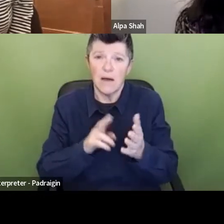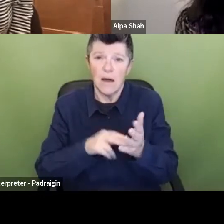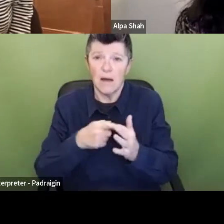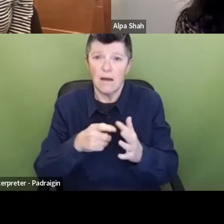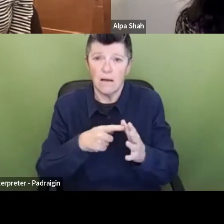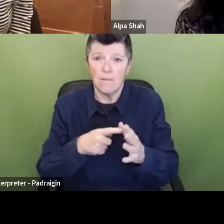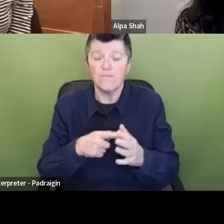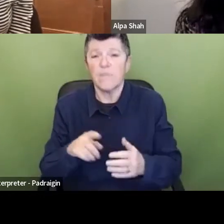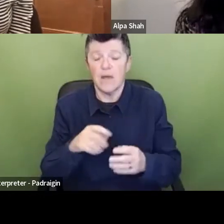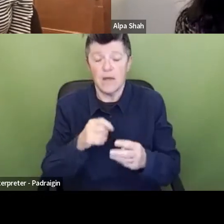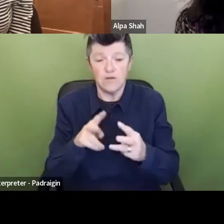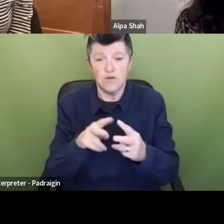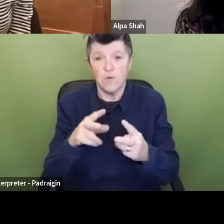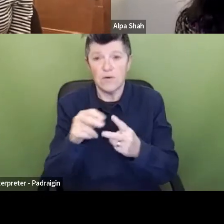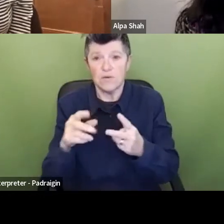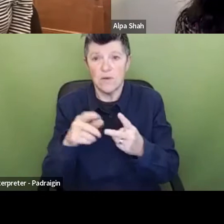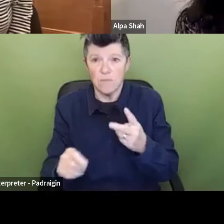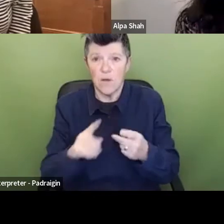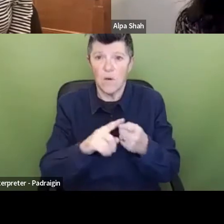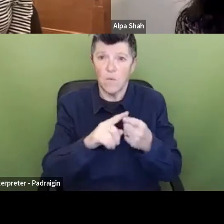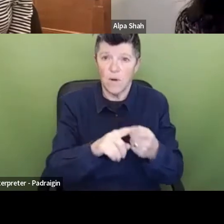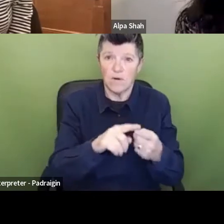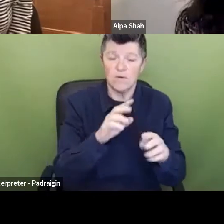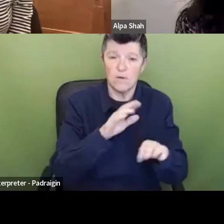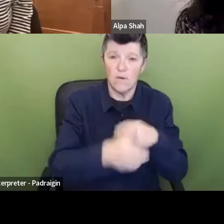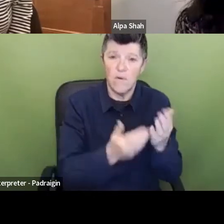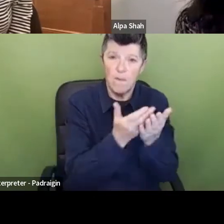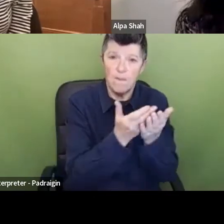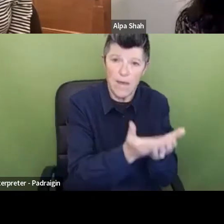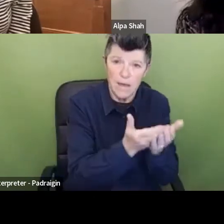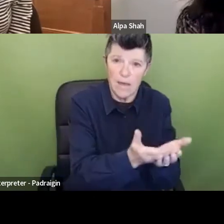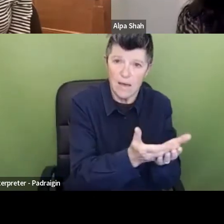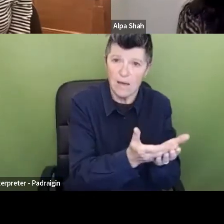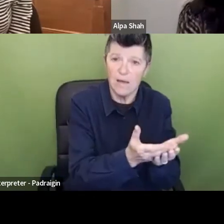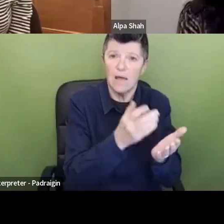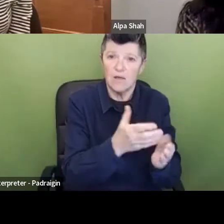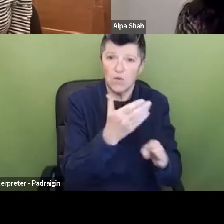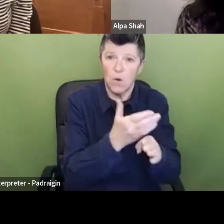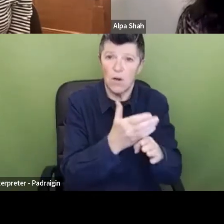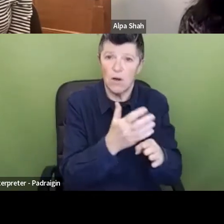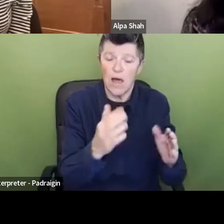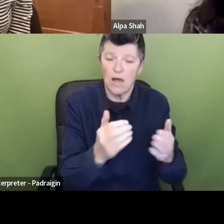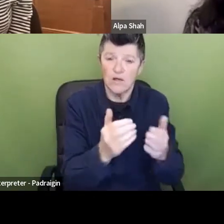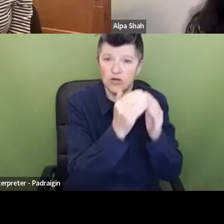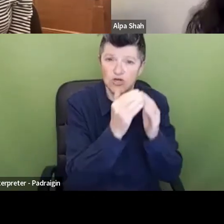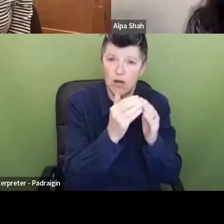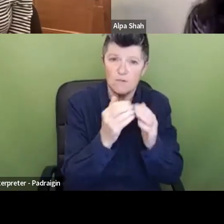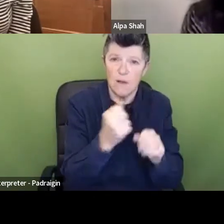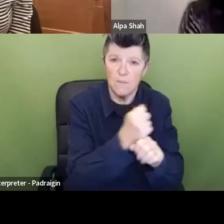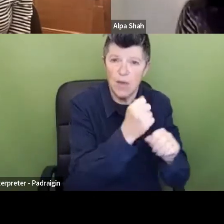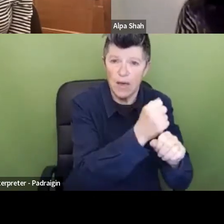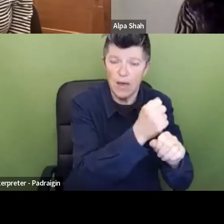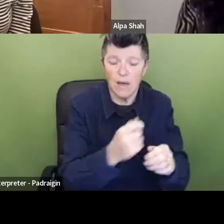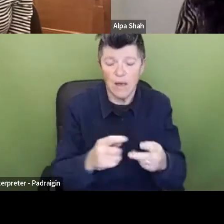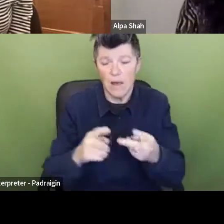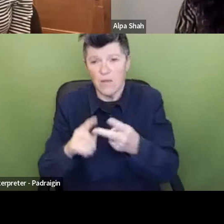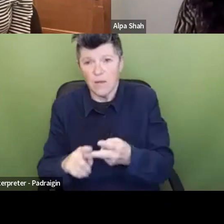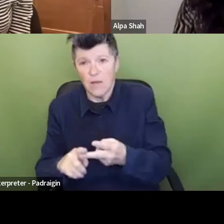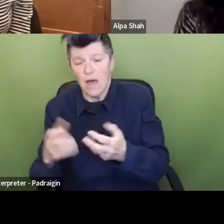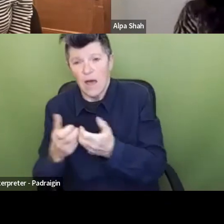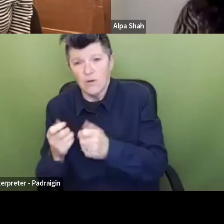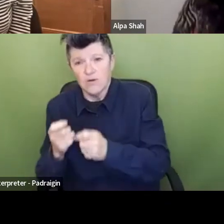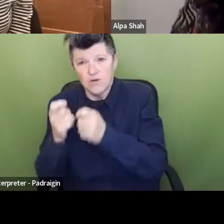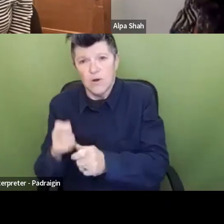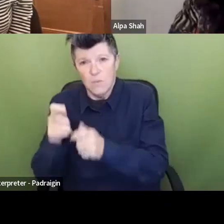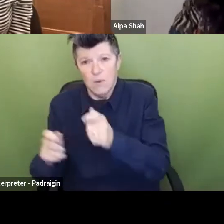One is about begging as work and shelter making, and the other one is about how to treat people that use drugs. And this is